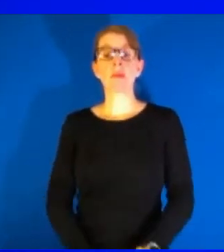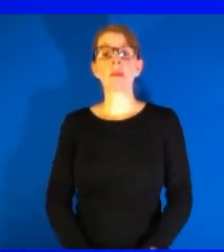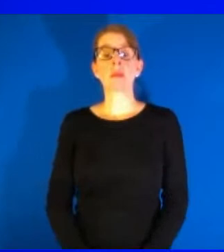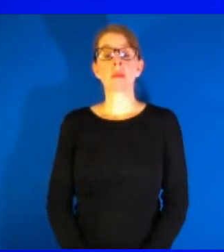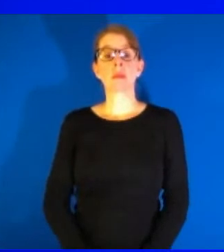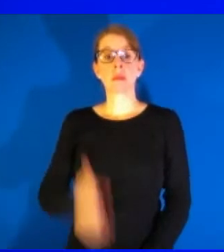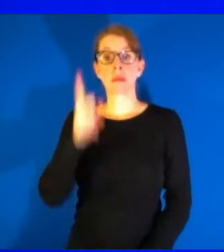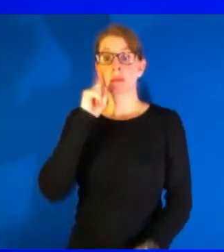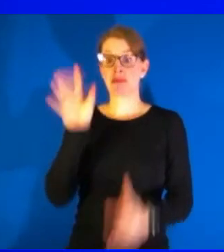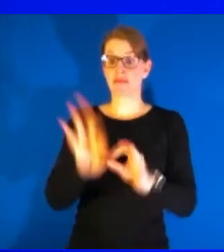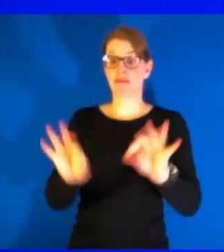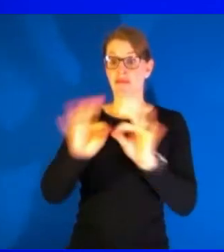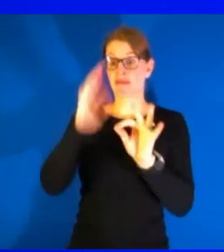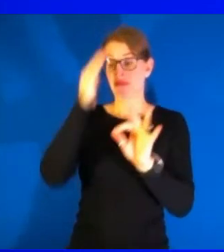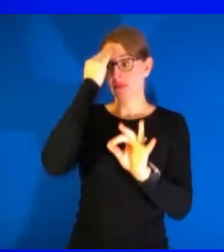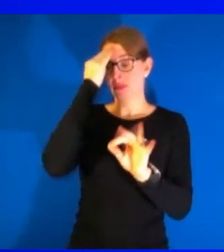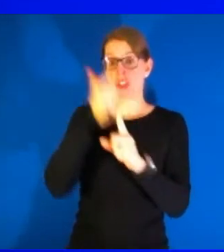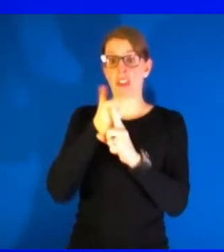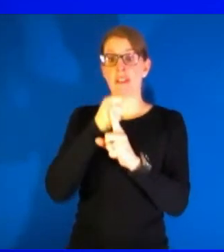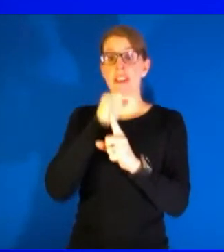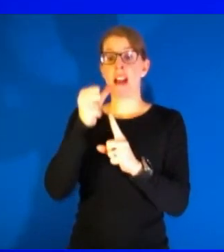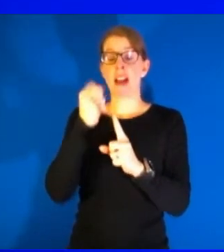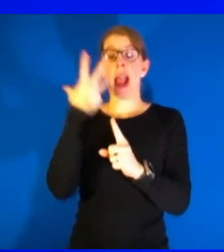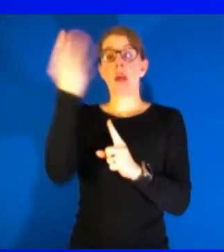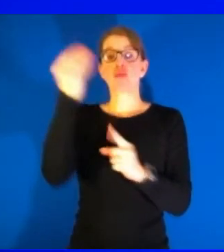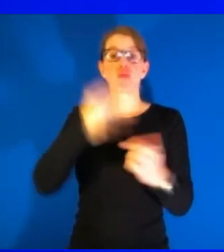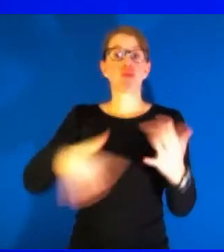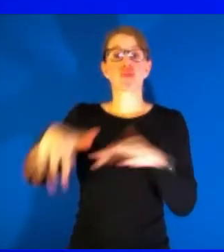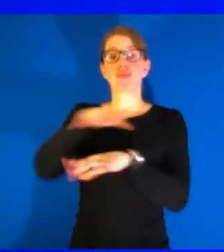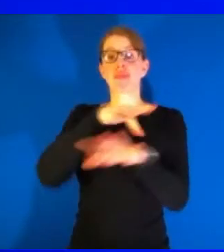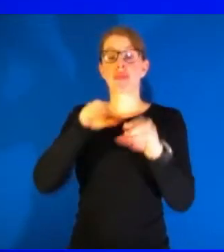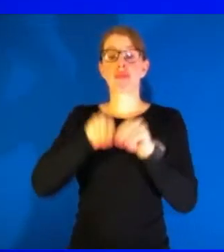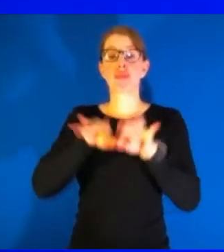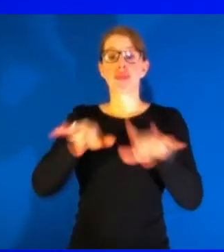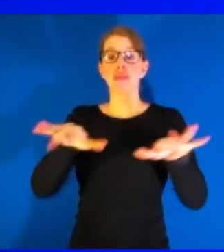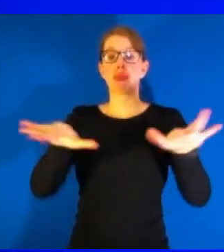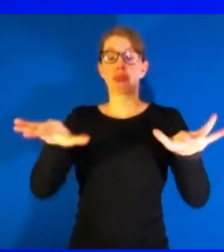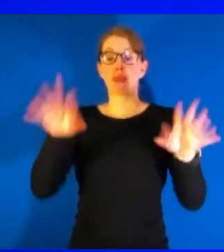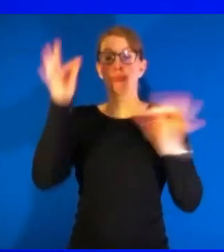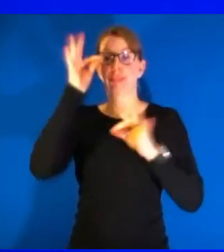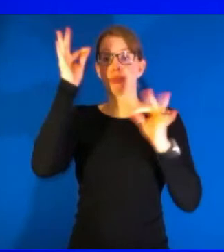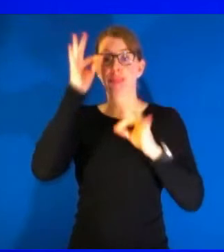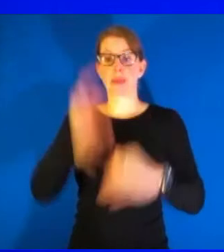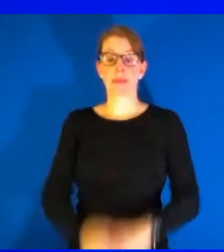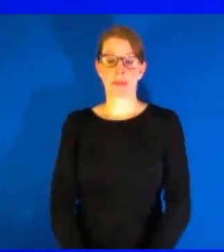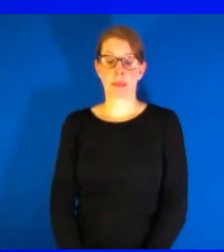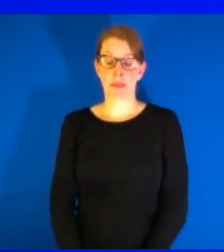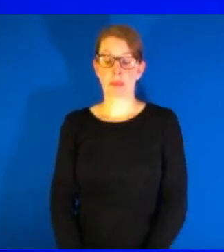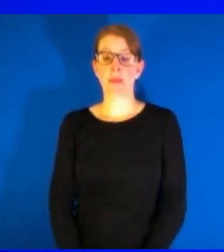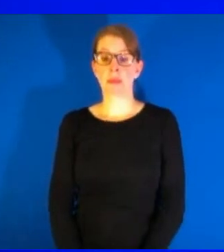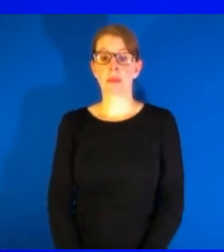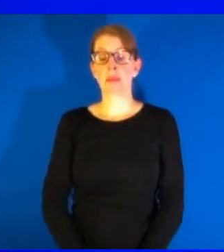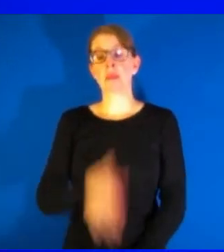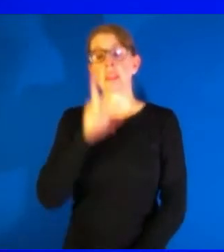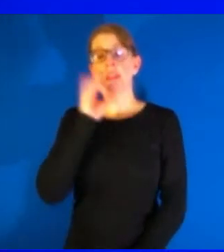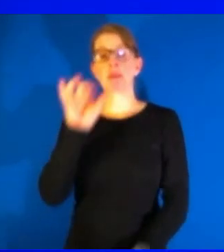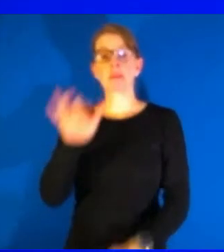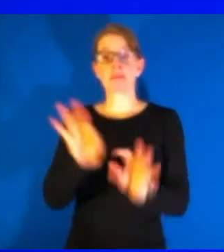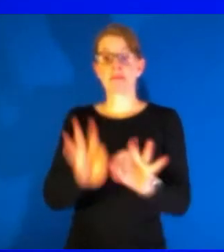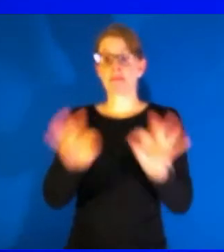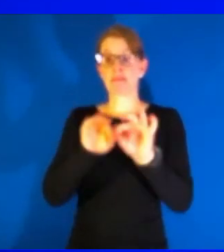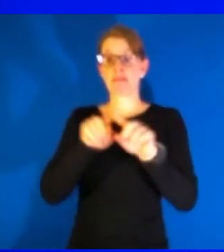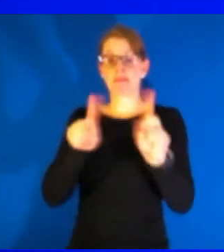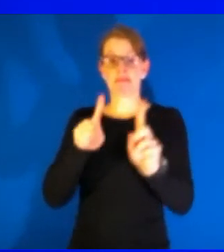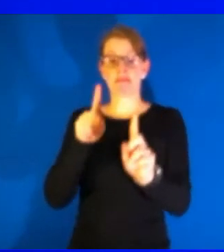so that you aren't out in society and spreading it unknowingly. And so I think that is important. But overall, the answer to the question is, from